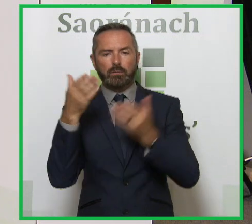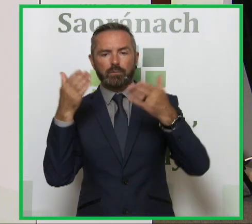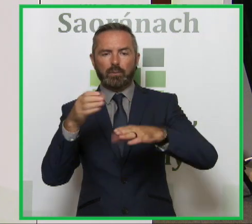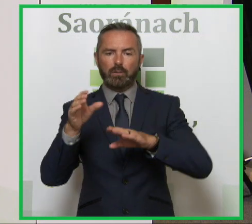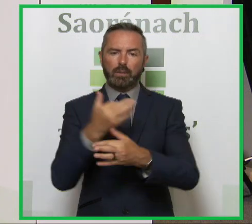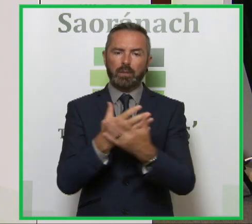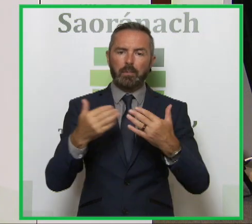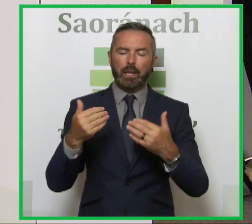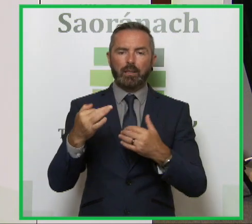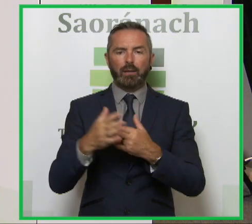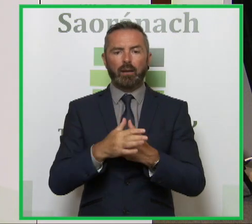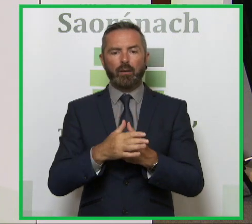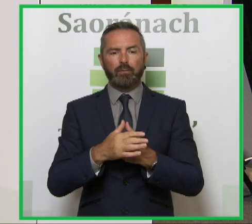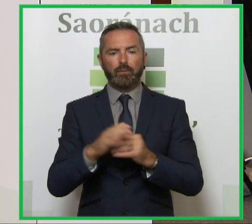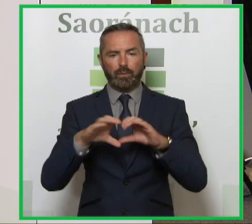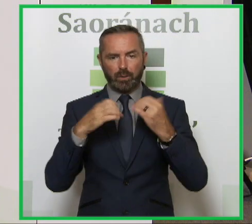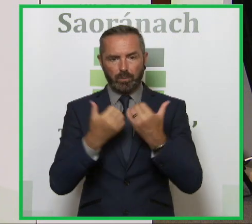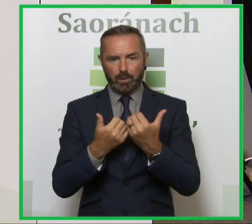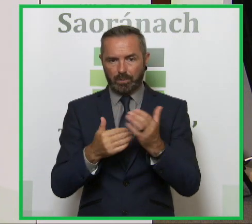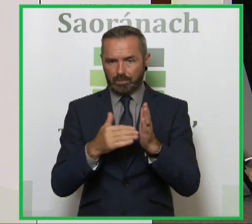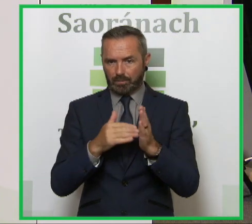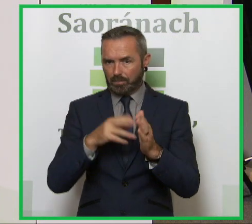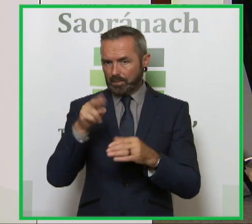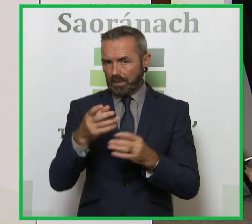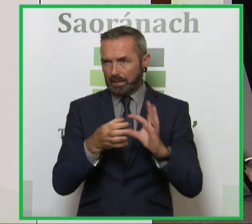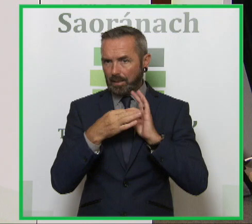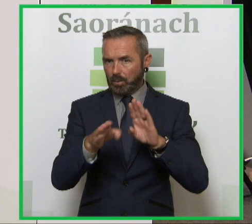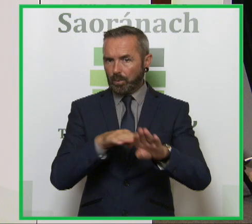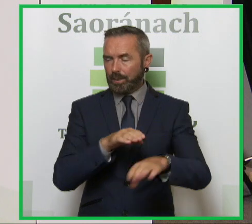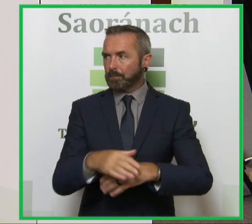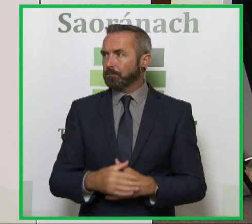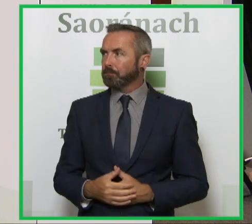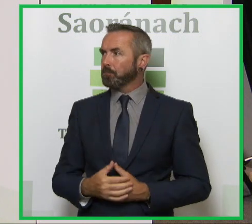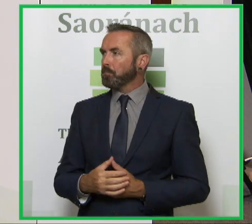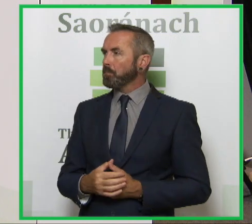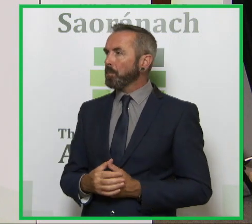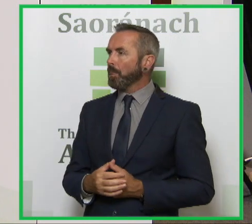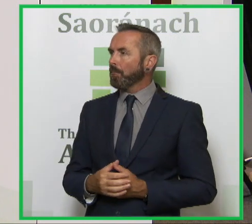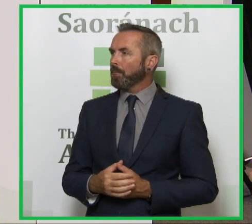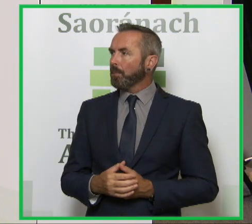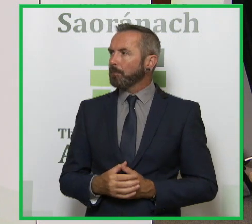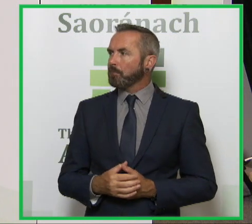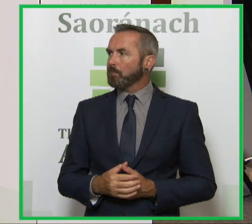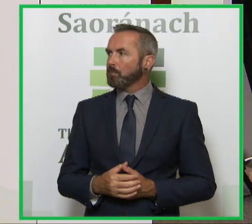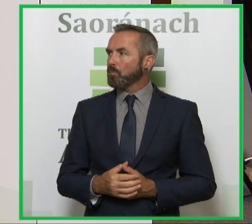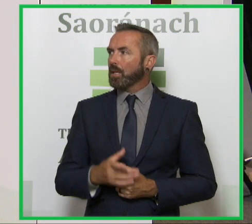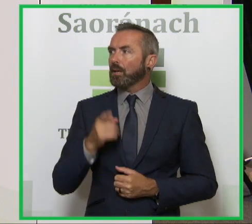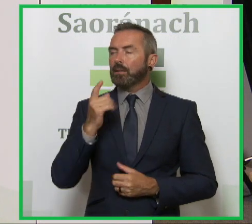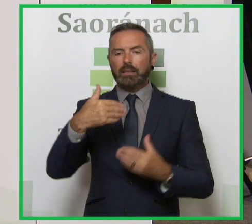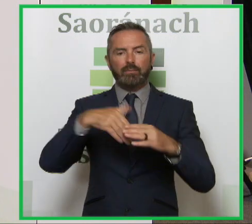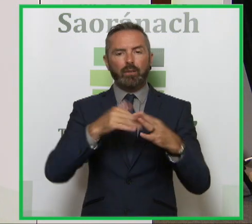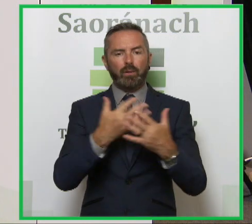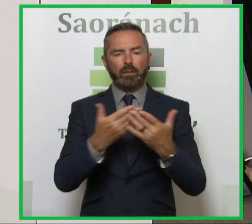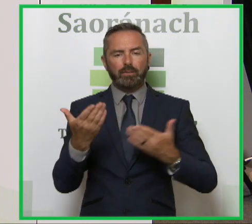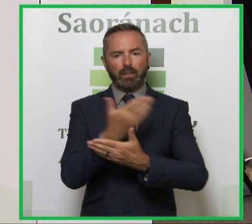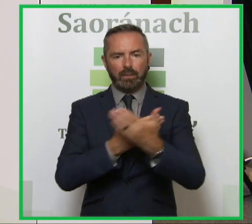as much of the community as we can collaborate with. This involves a lot of consultation, a lot of meetings, a lot of